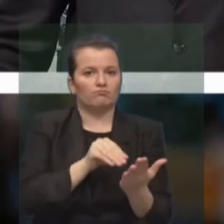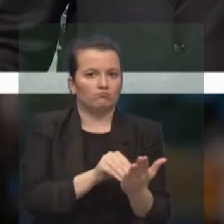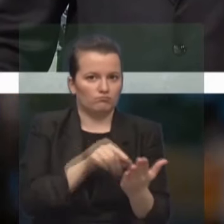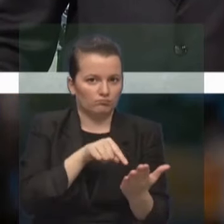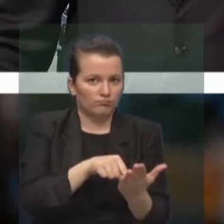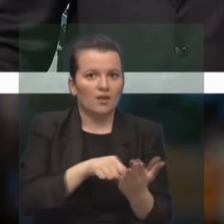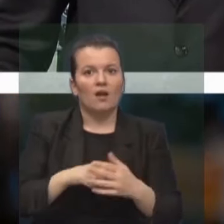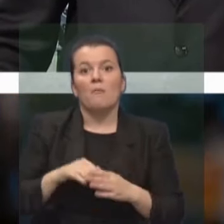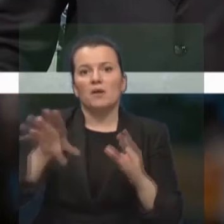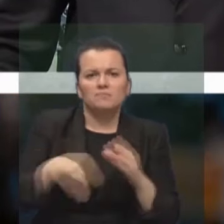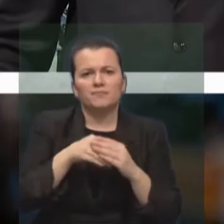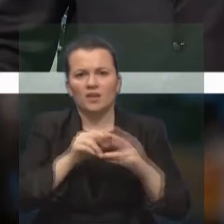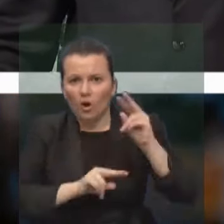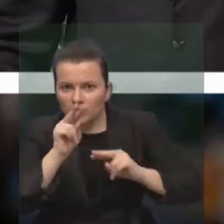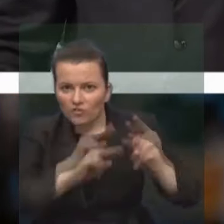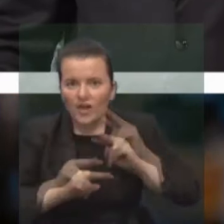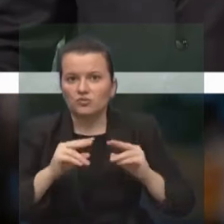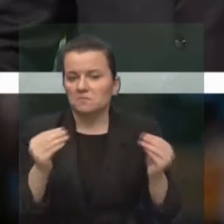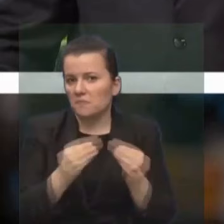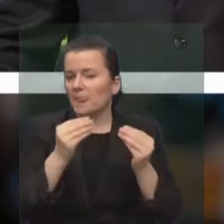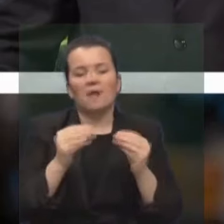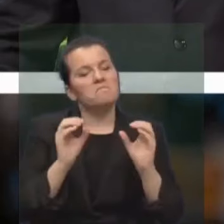to bring to your attention.